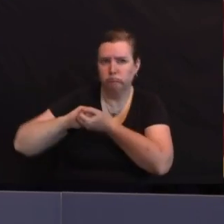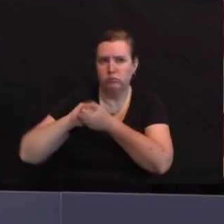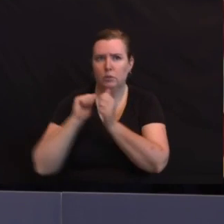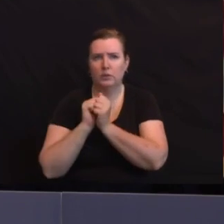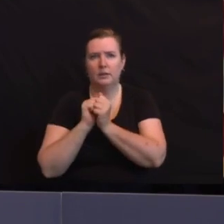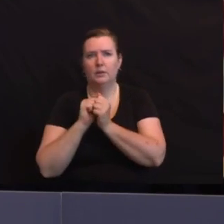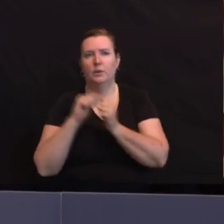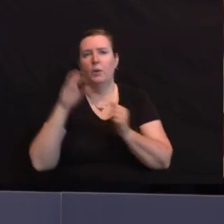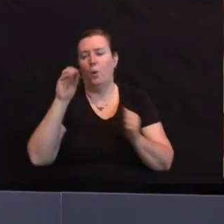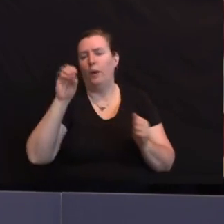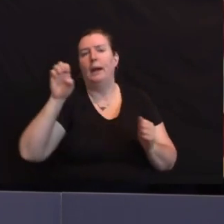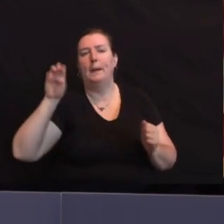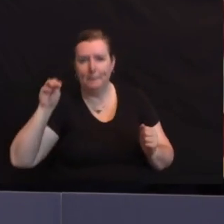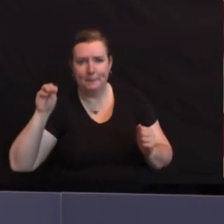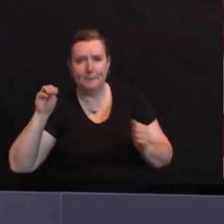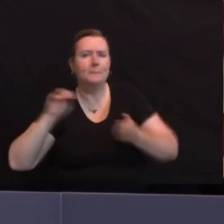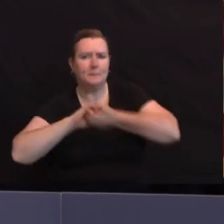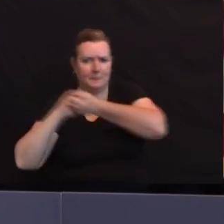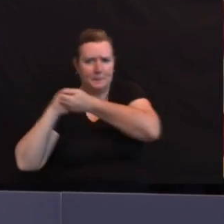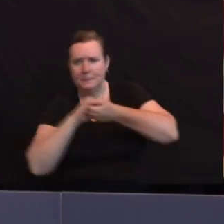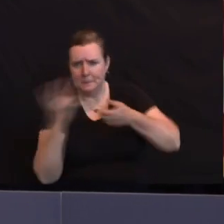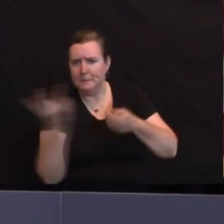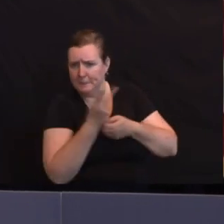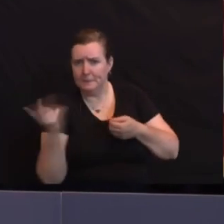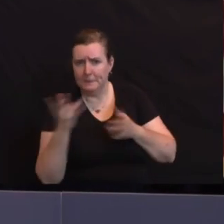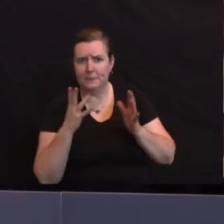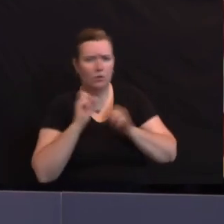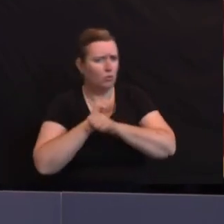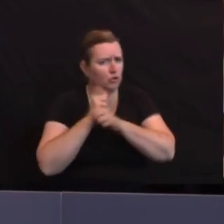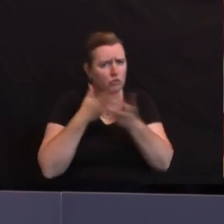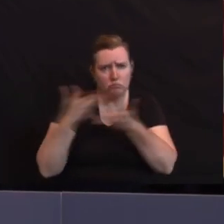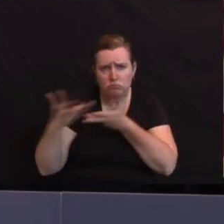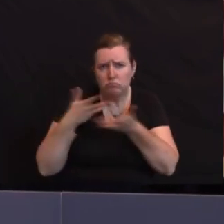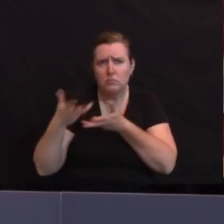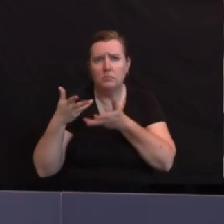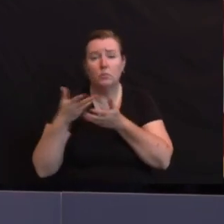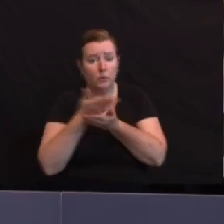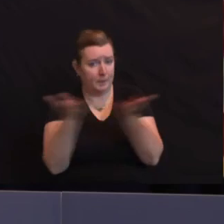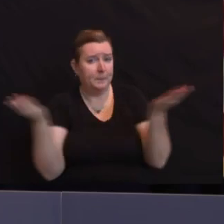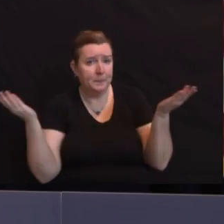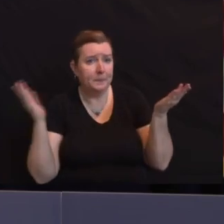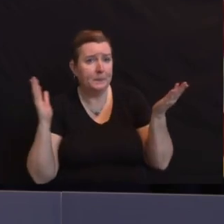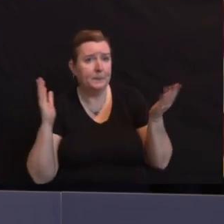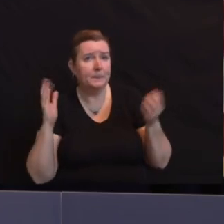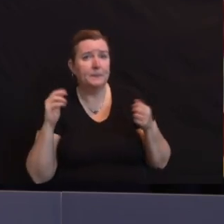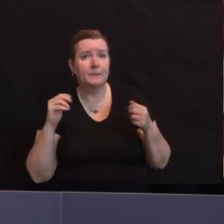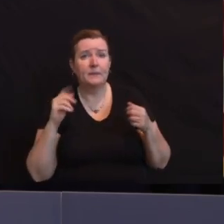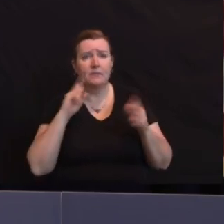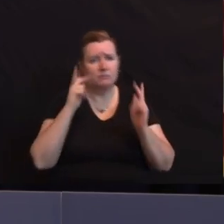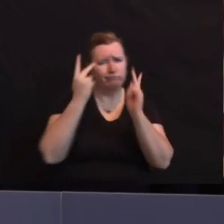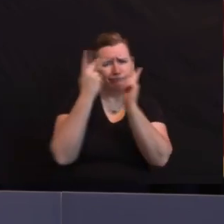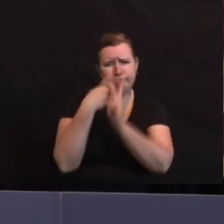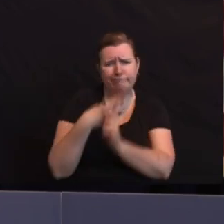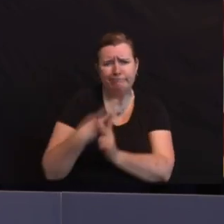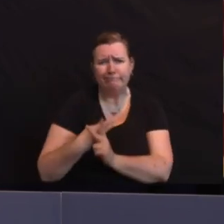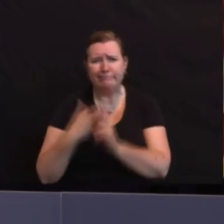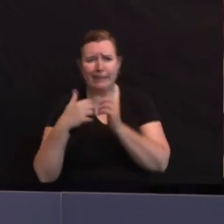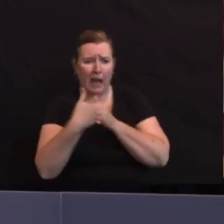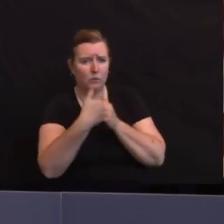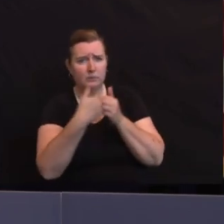Management. We are not only working with them to develop cohorting within their organizations, but we will also